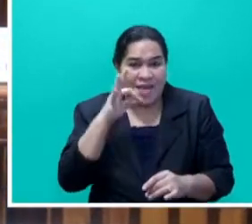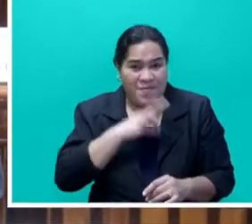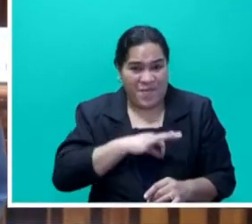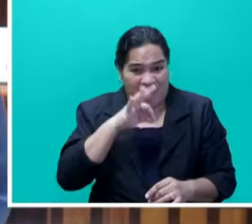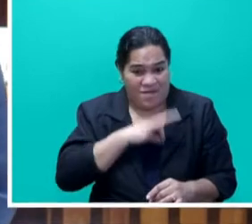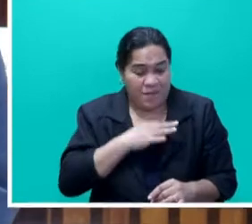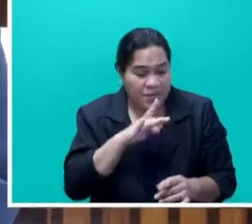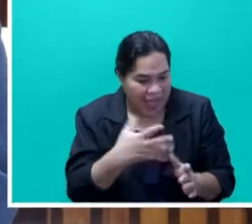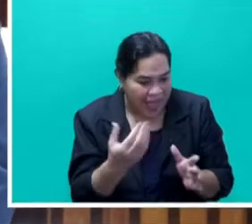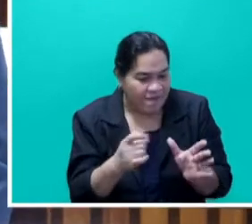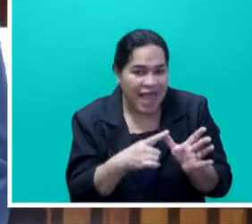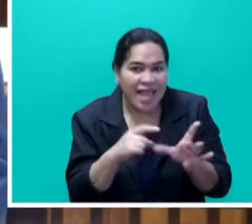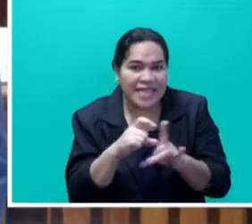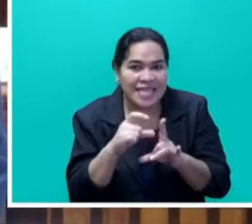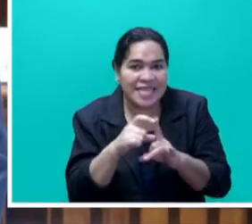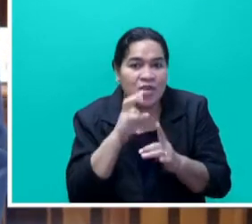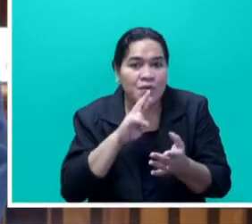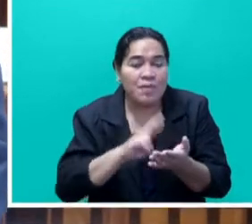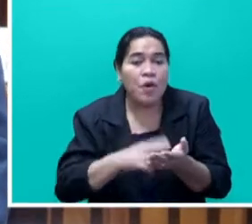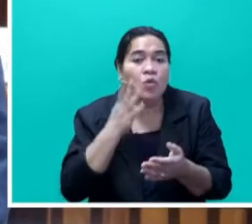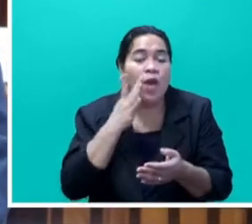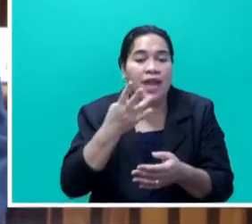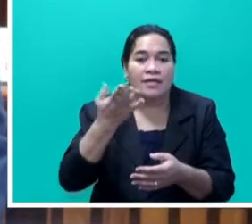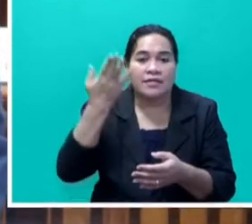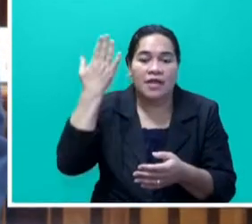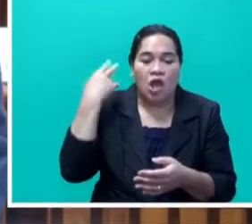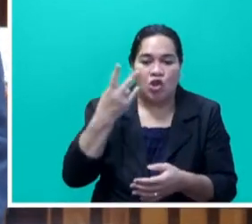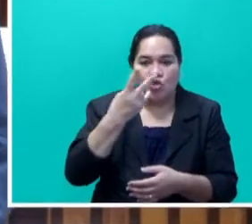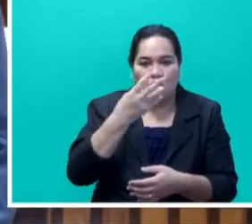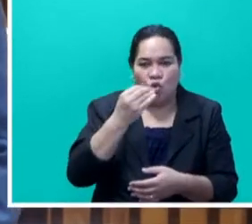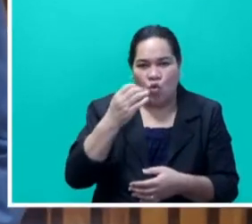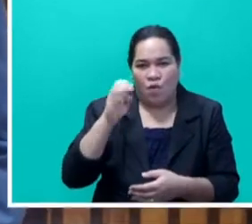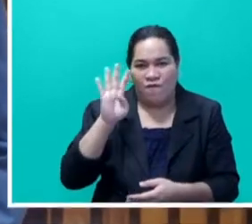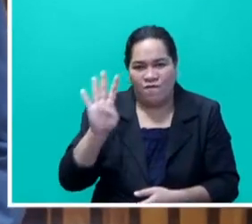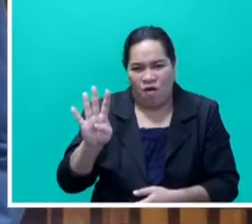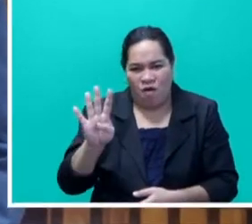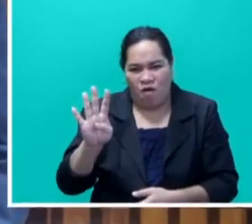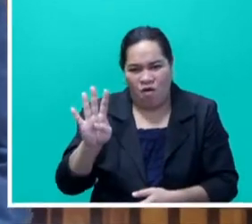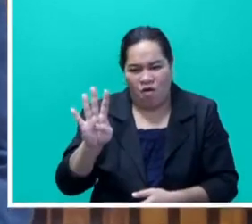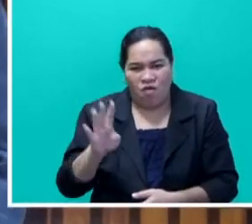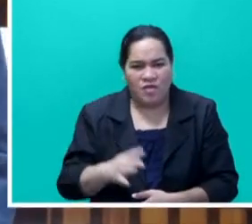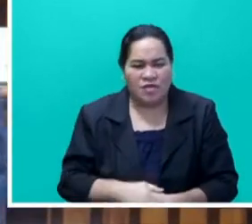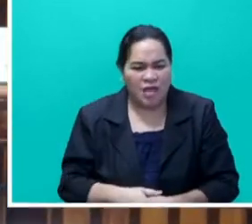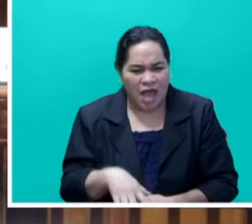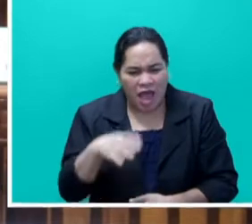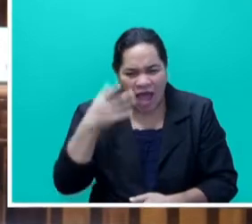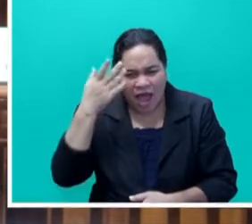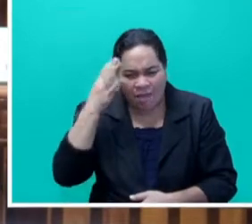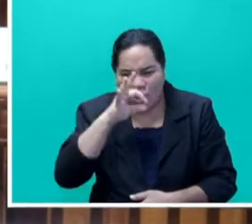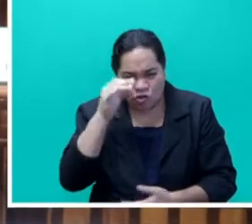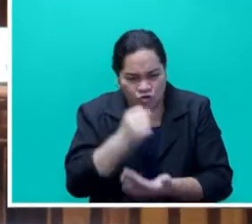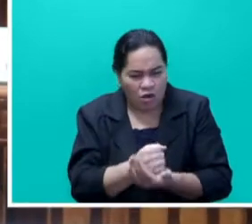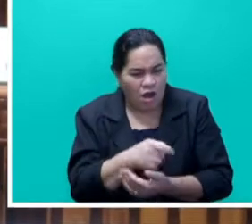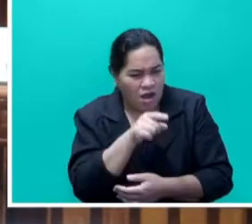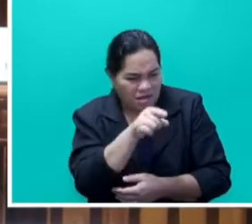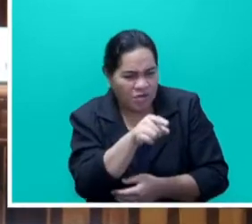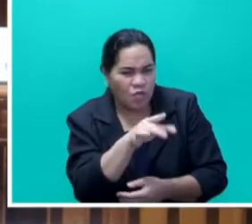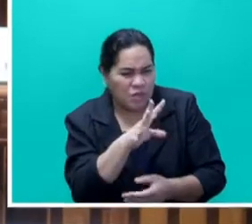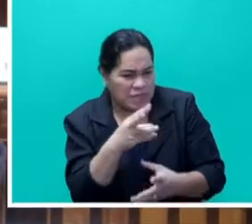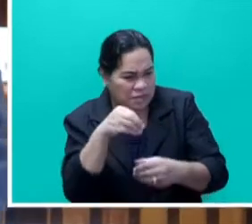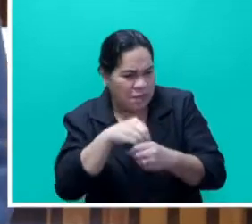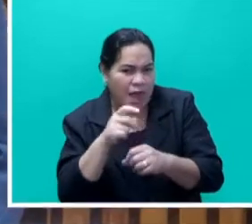ADB report in 2004, Honorable Alambalab, I don't know whether you're in government then or not, but there's a report by ADB